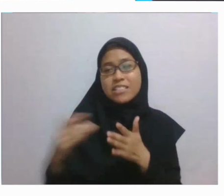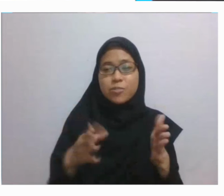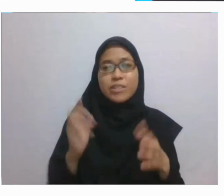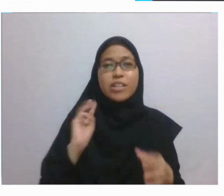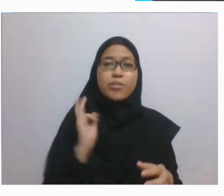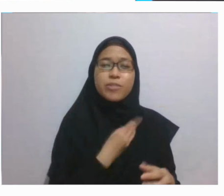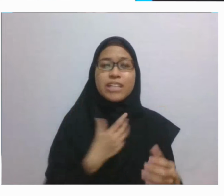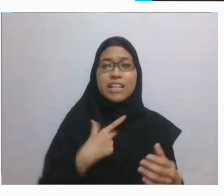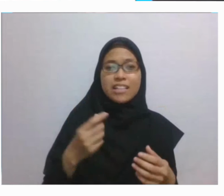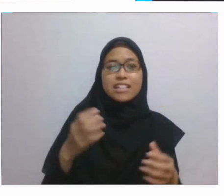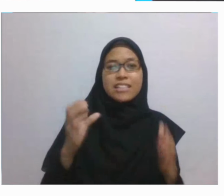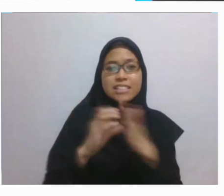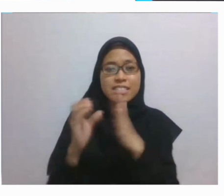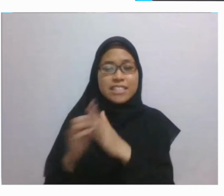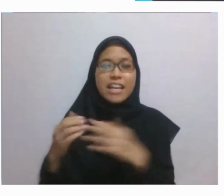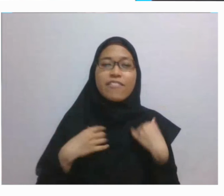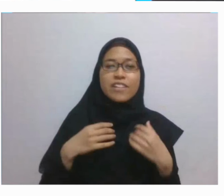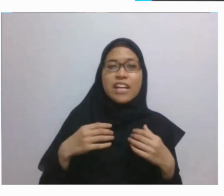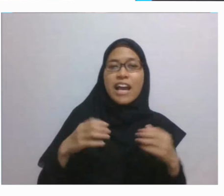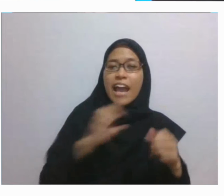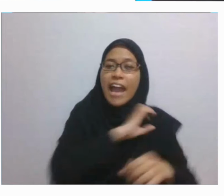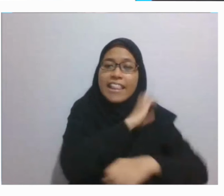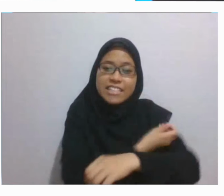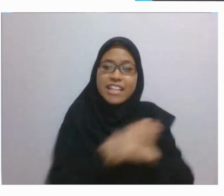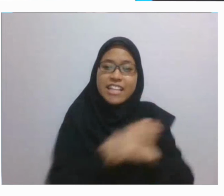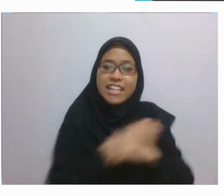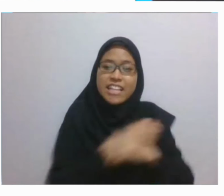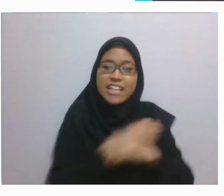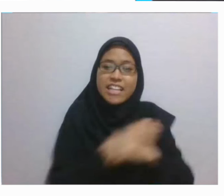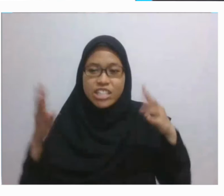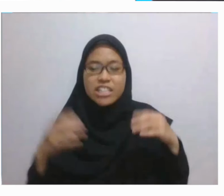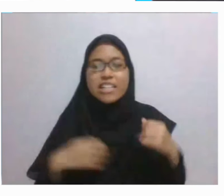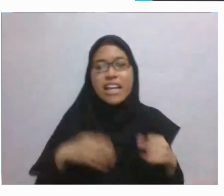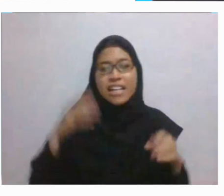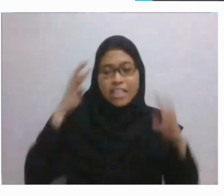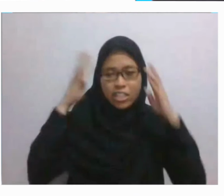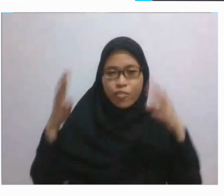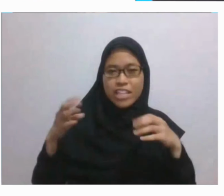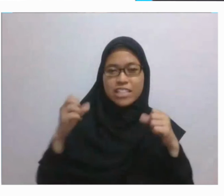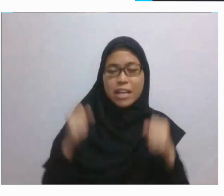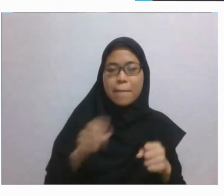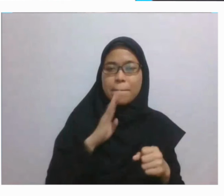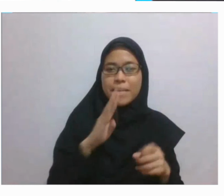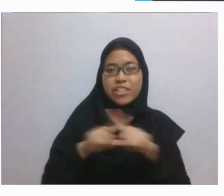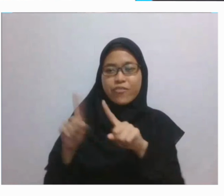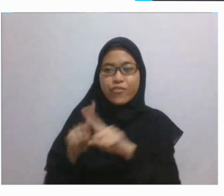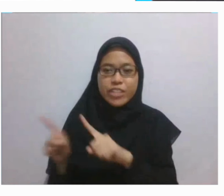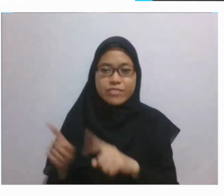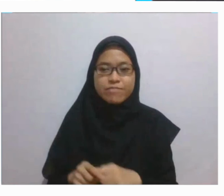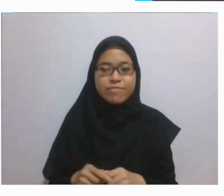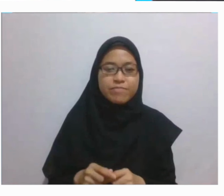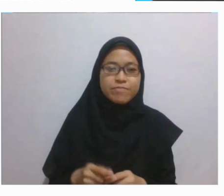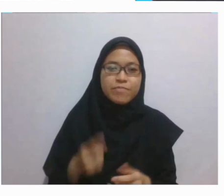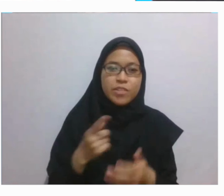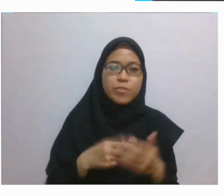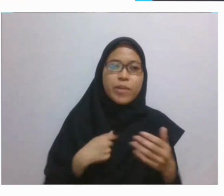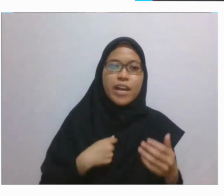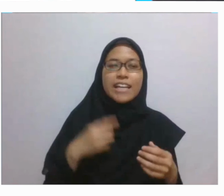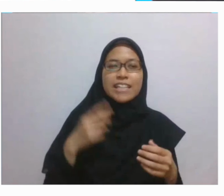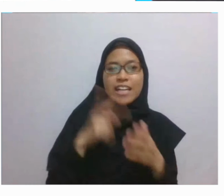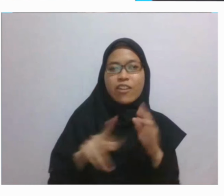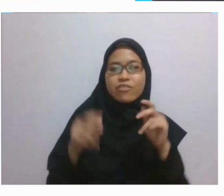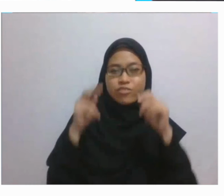that imagination, that capacity to innovate and to be different. And so my kind of envisage